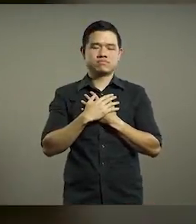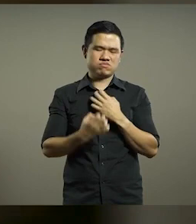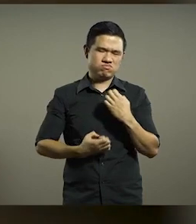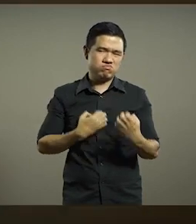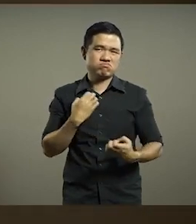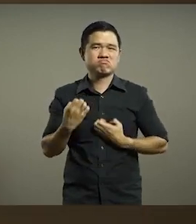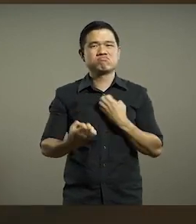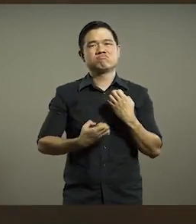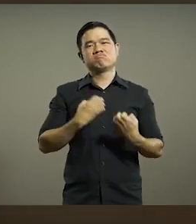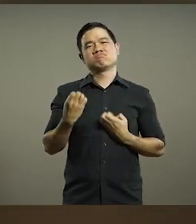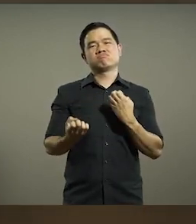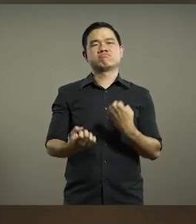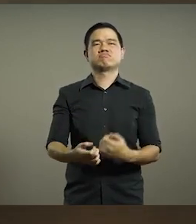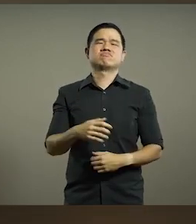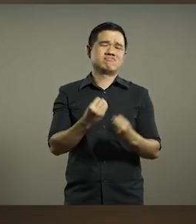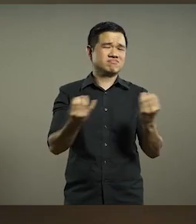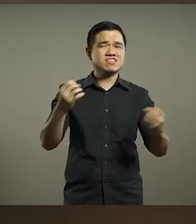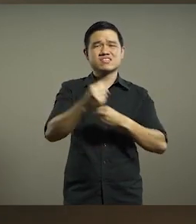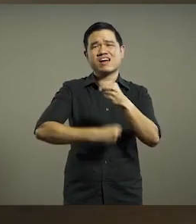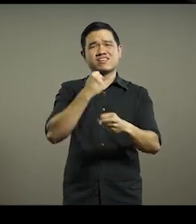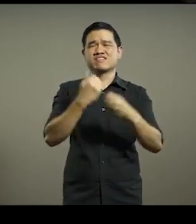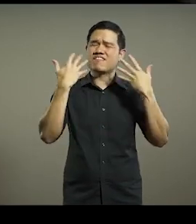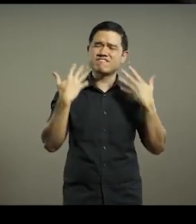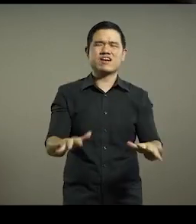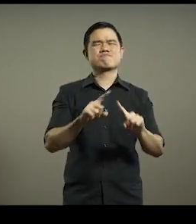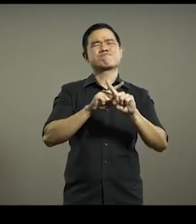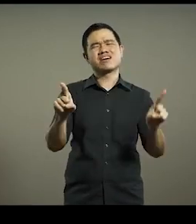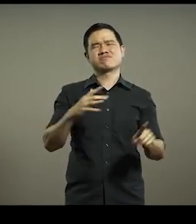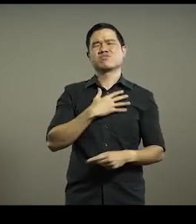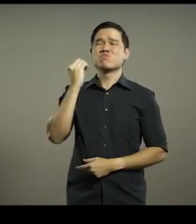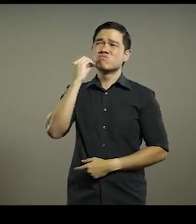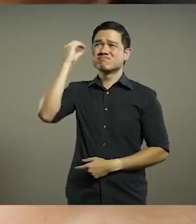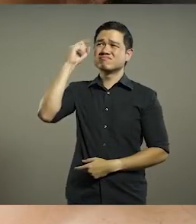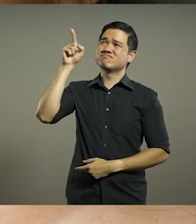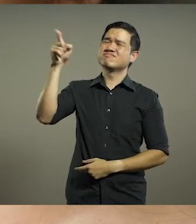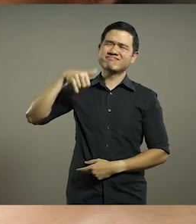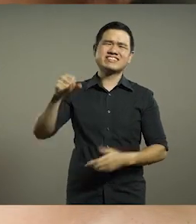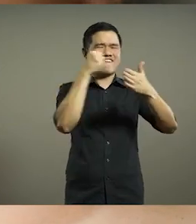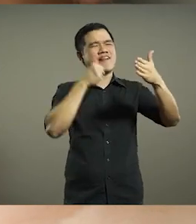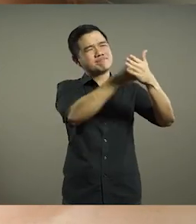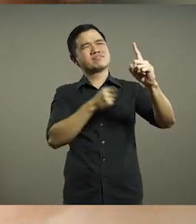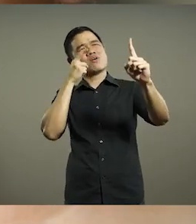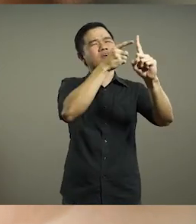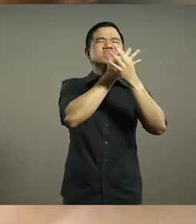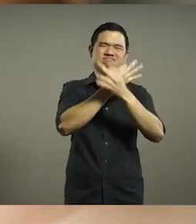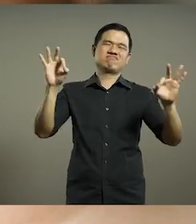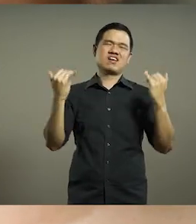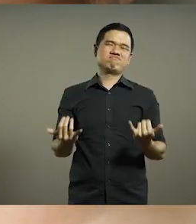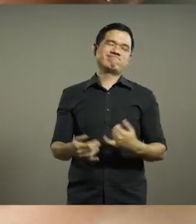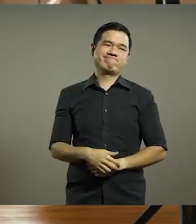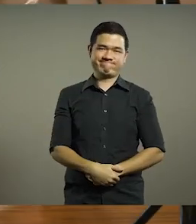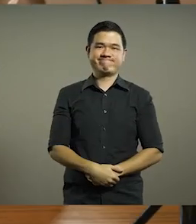me emotional. So many years have passed, yet the place I call home still craves freedom to this day.